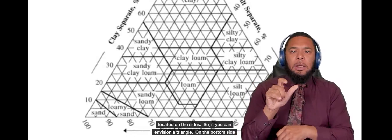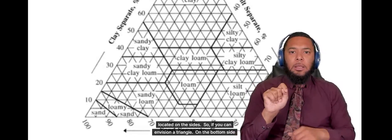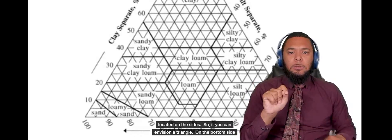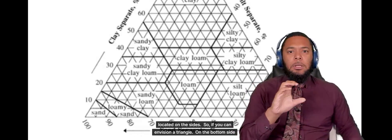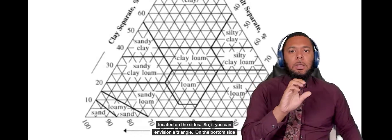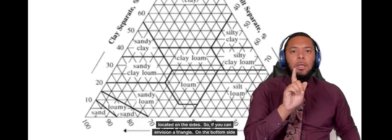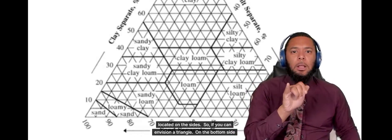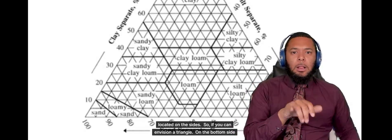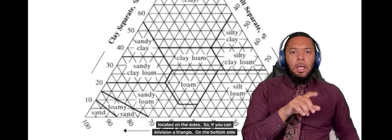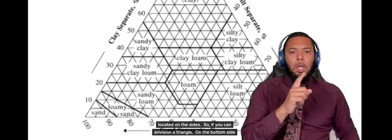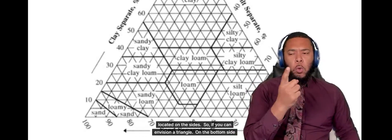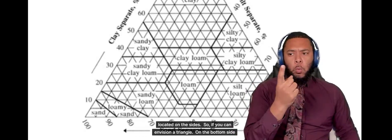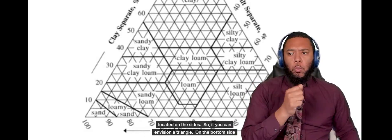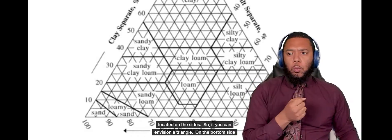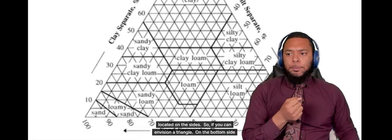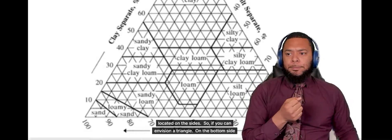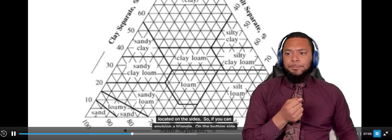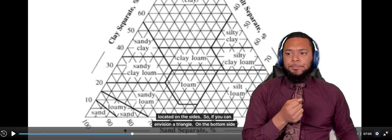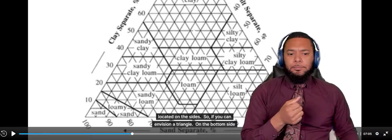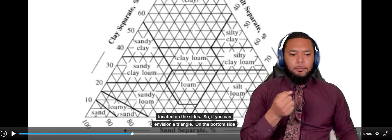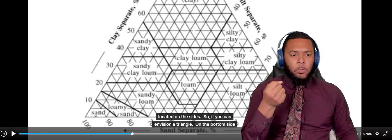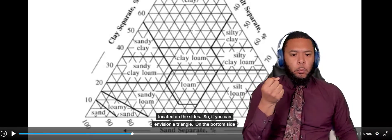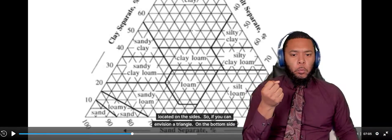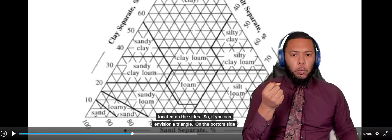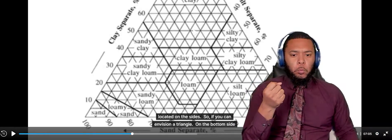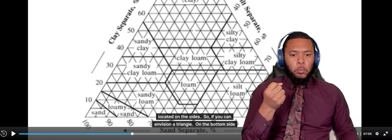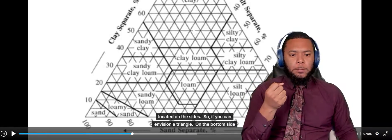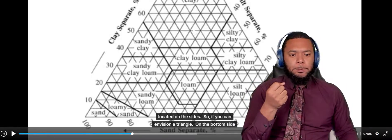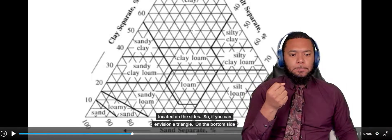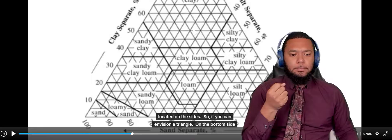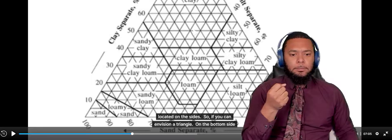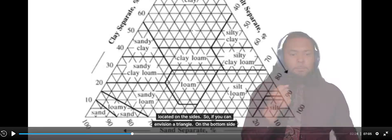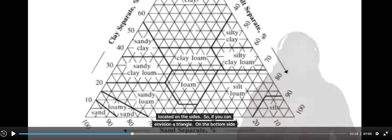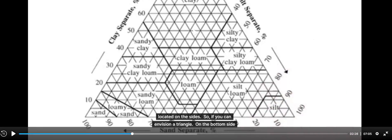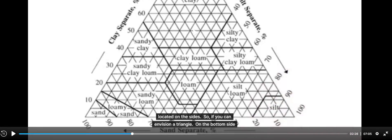sides. So if you can envision a triangle,